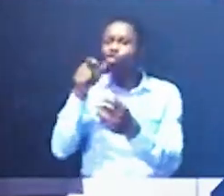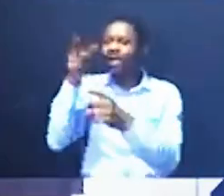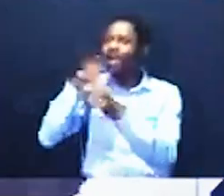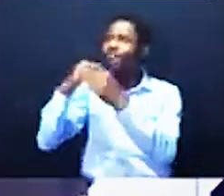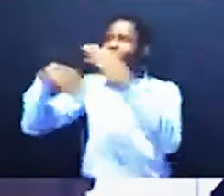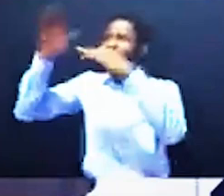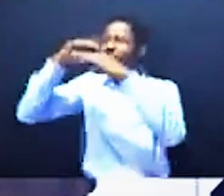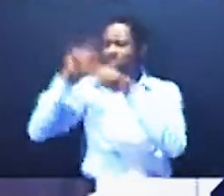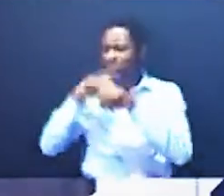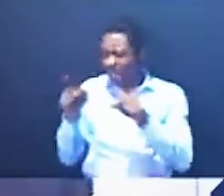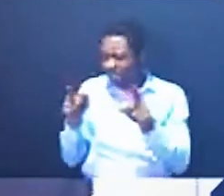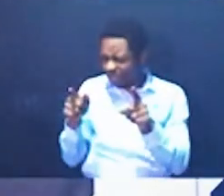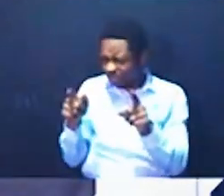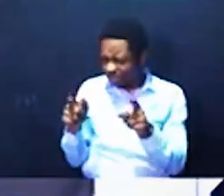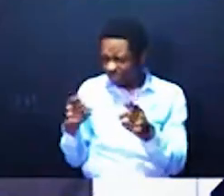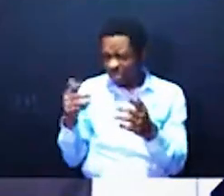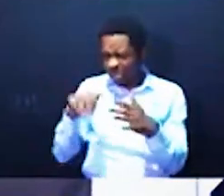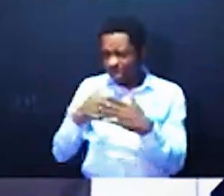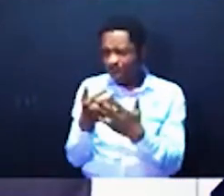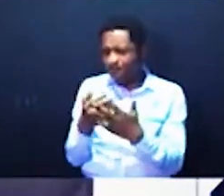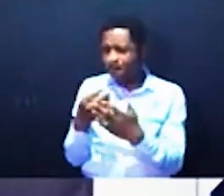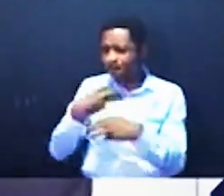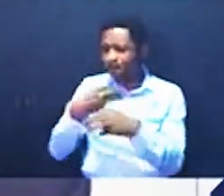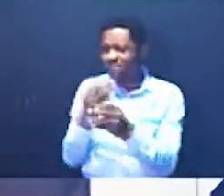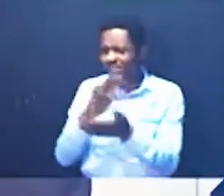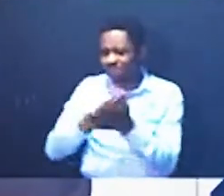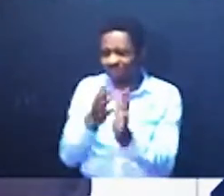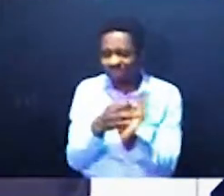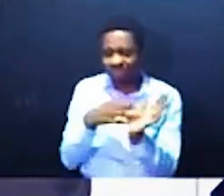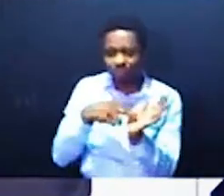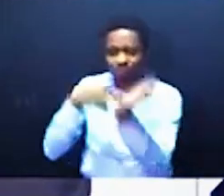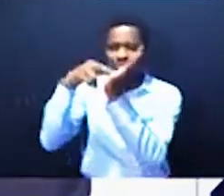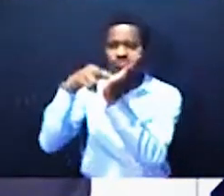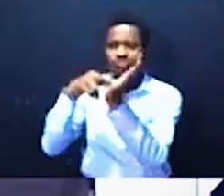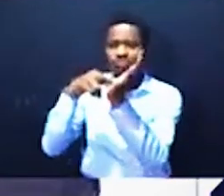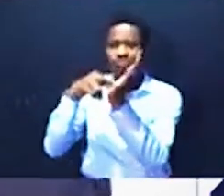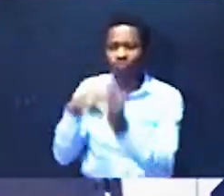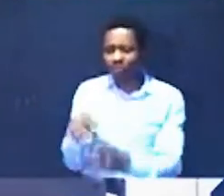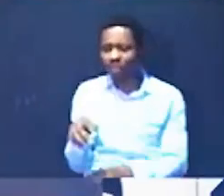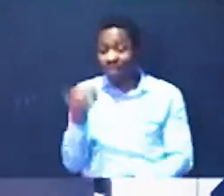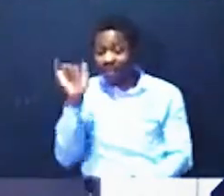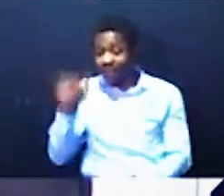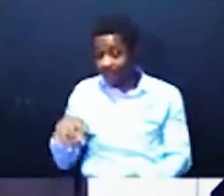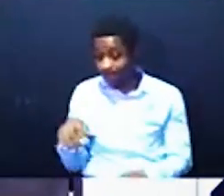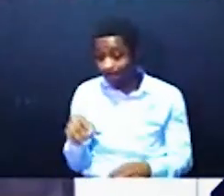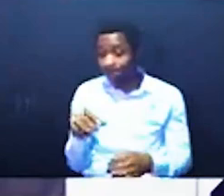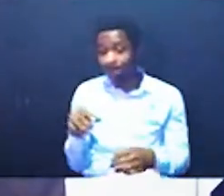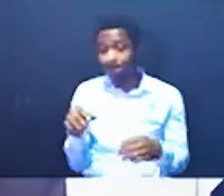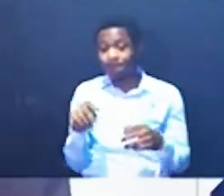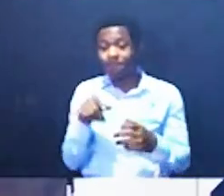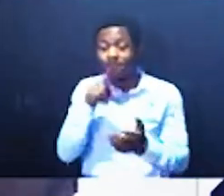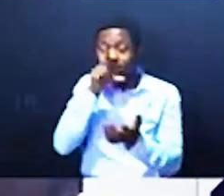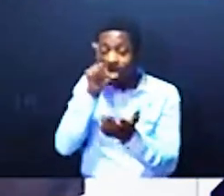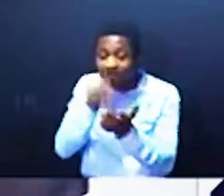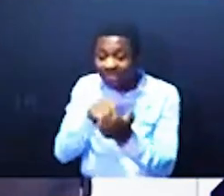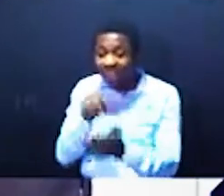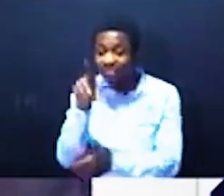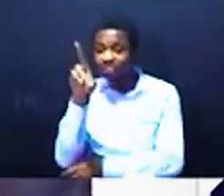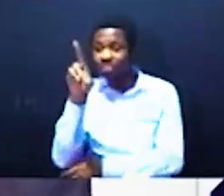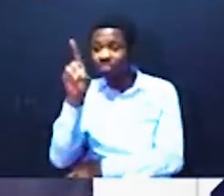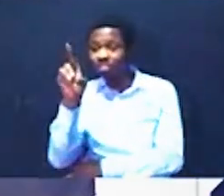this one a bit of a sign is that doves are very sensitive birds.